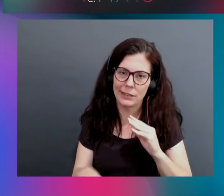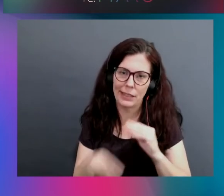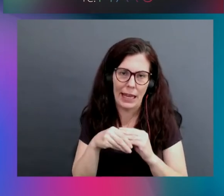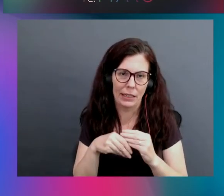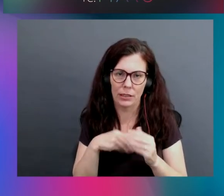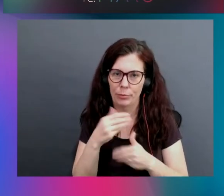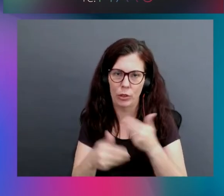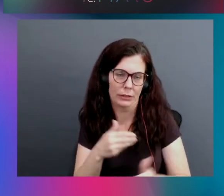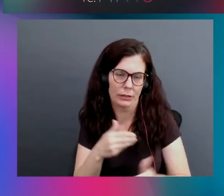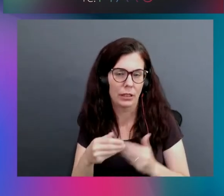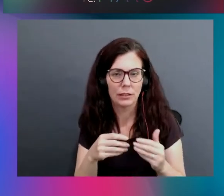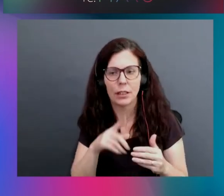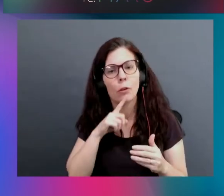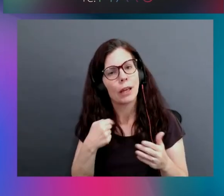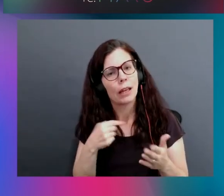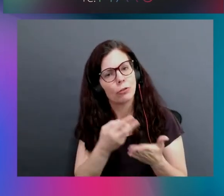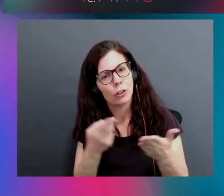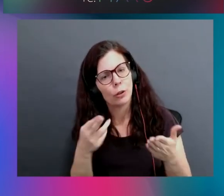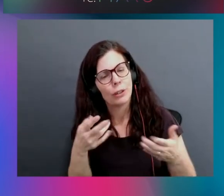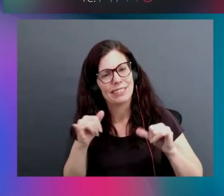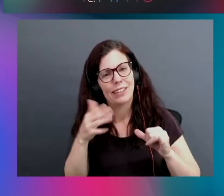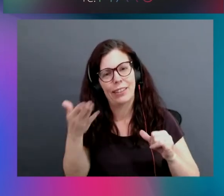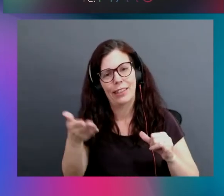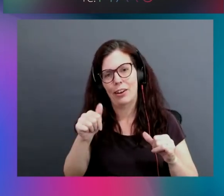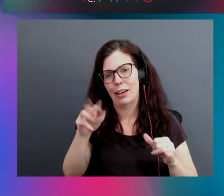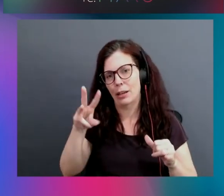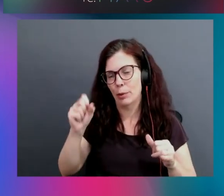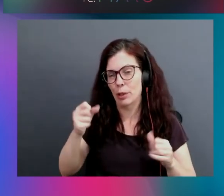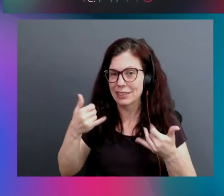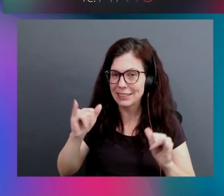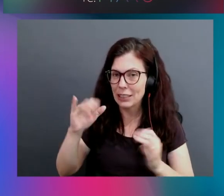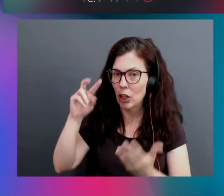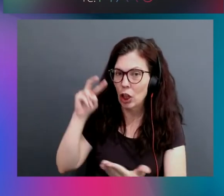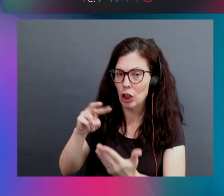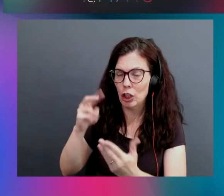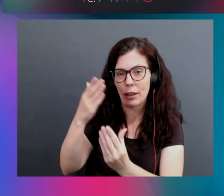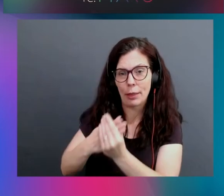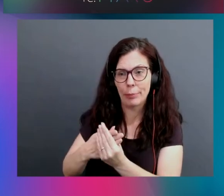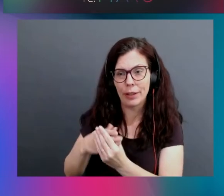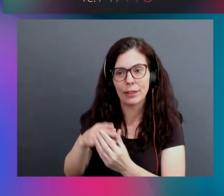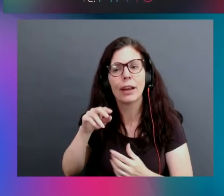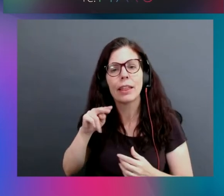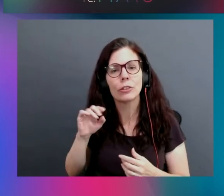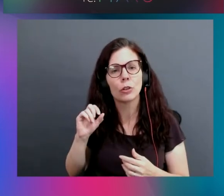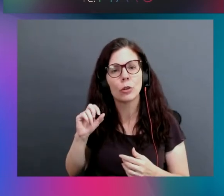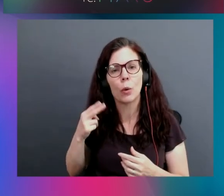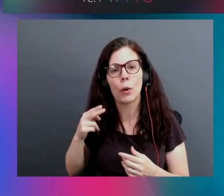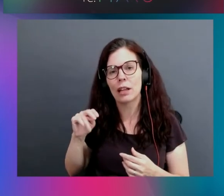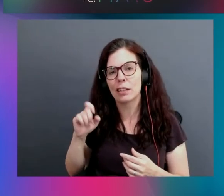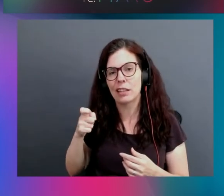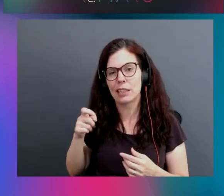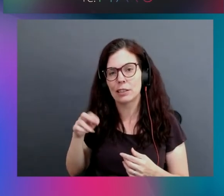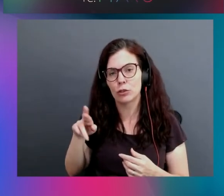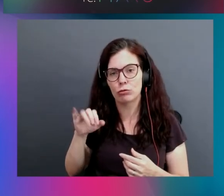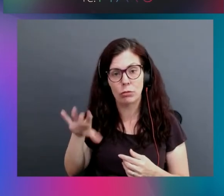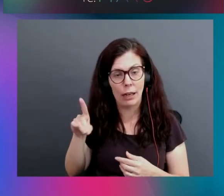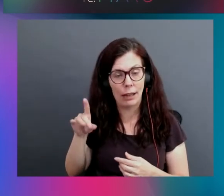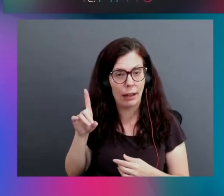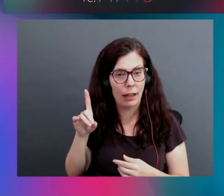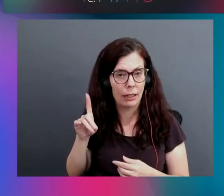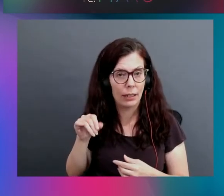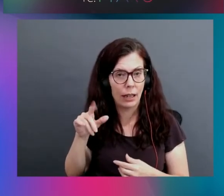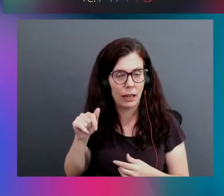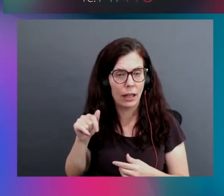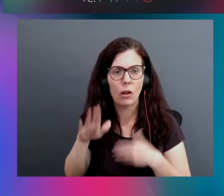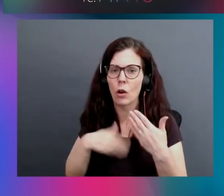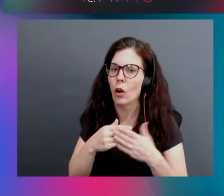still have the resources on AWS. You can still browse the bucket. This is, again, the NOAA Next-RAD data. We'll have all of those tools and examples that